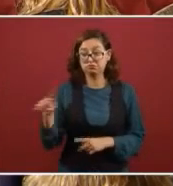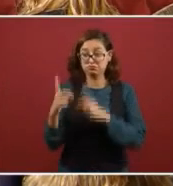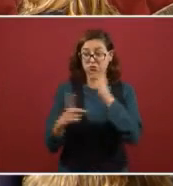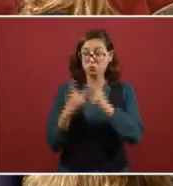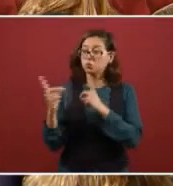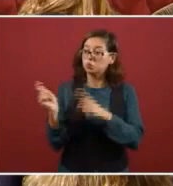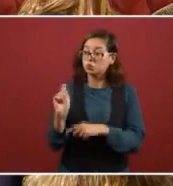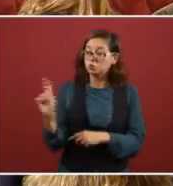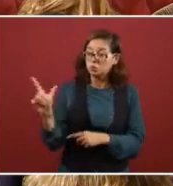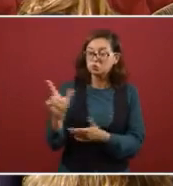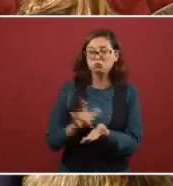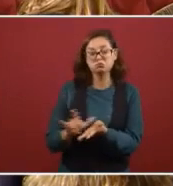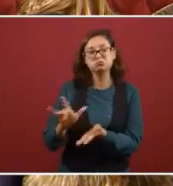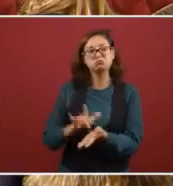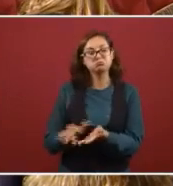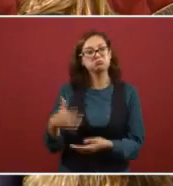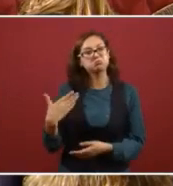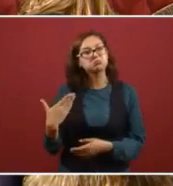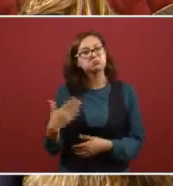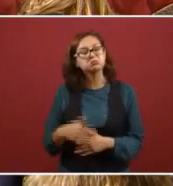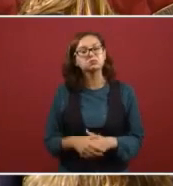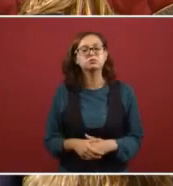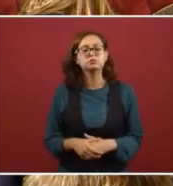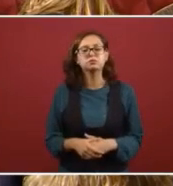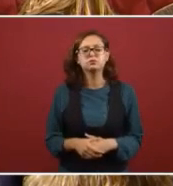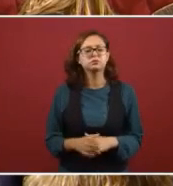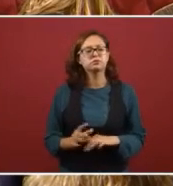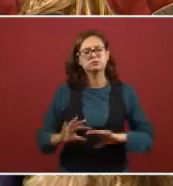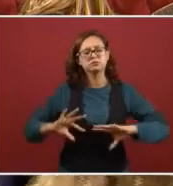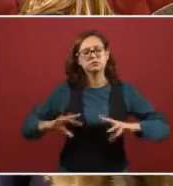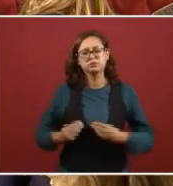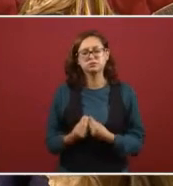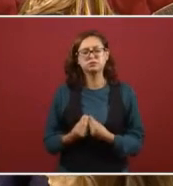athletes that have high functions.